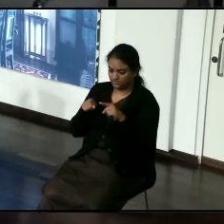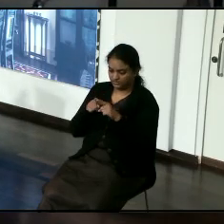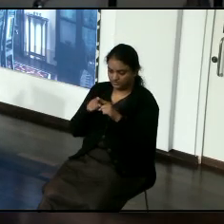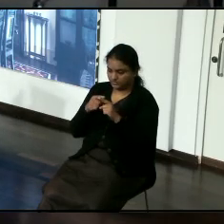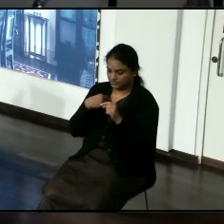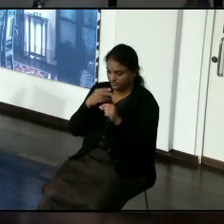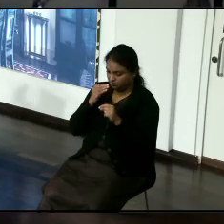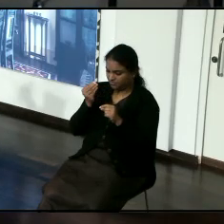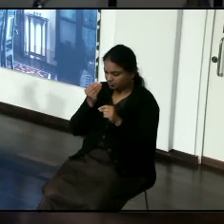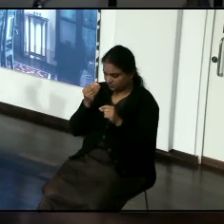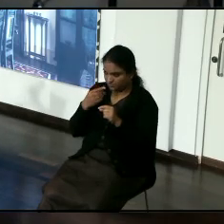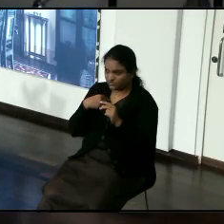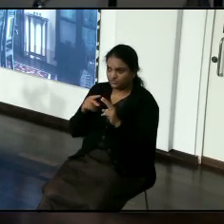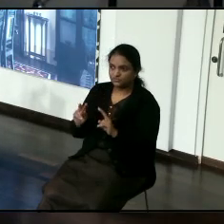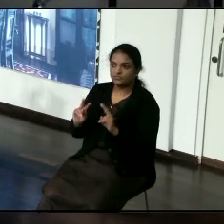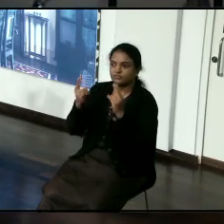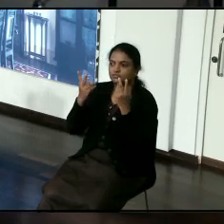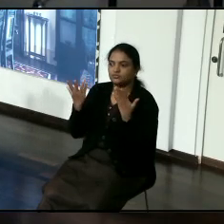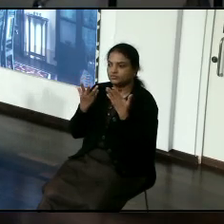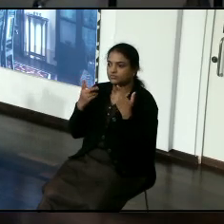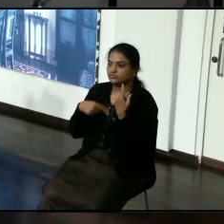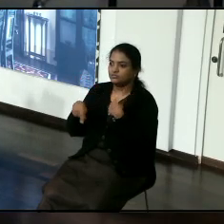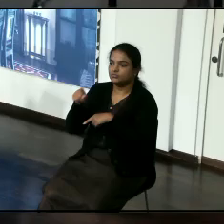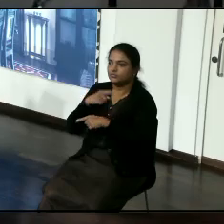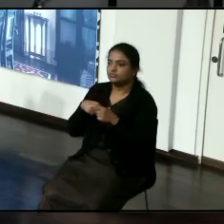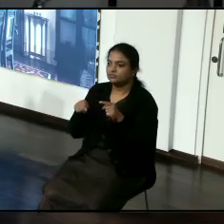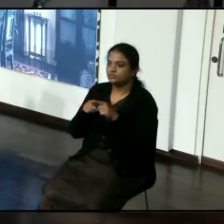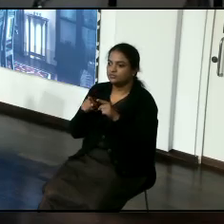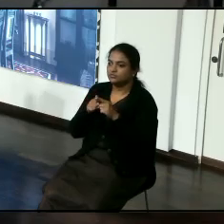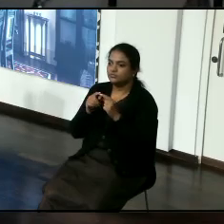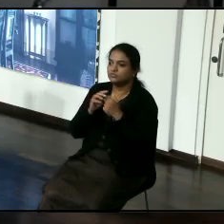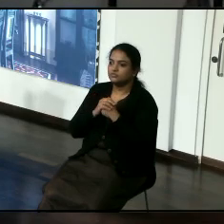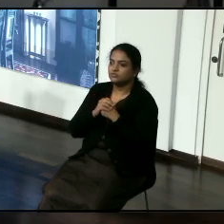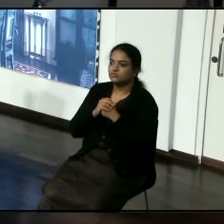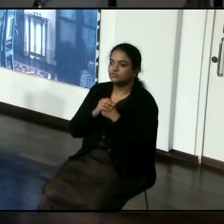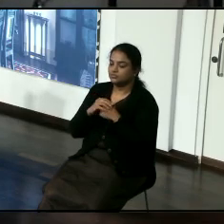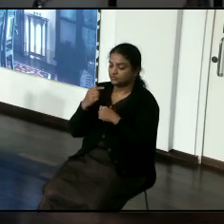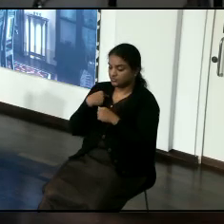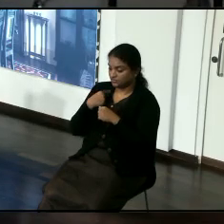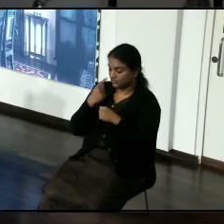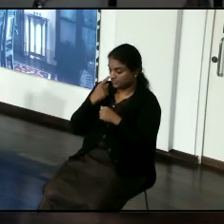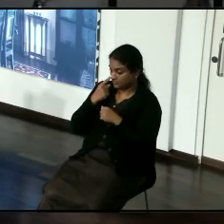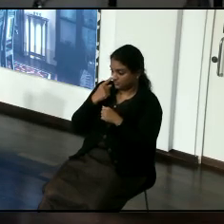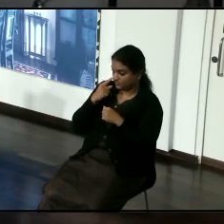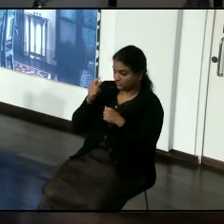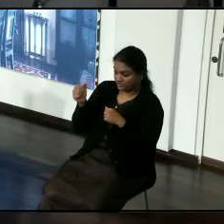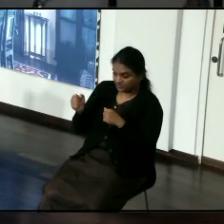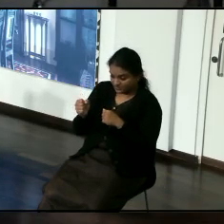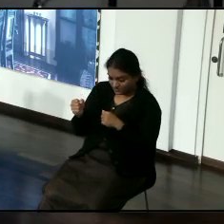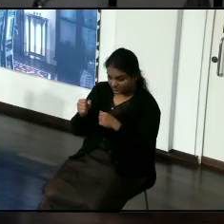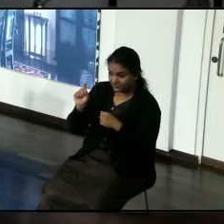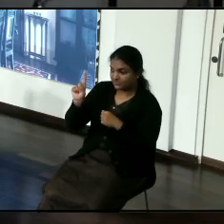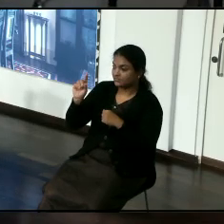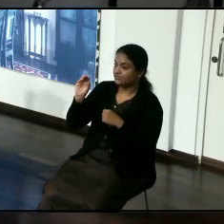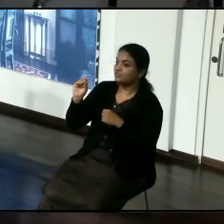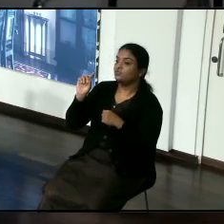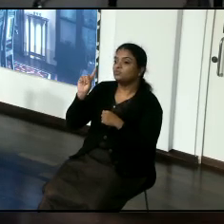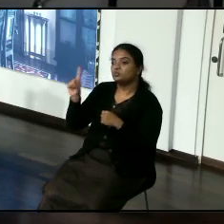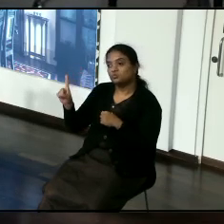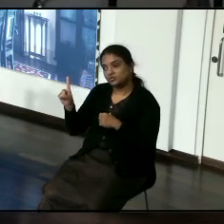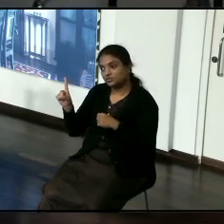something completely different because you've reminded me. Okay. So my grandmother is 101. Oh, wow.